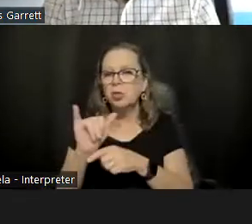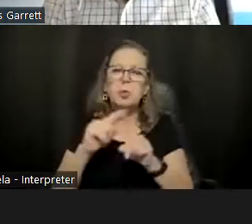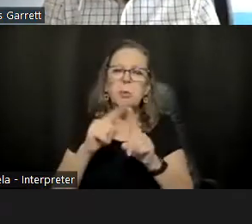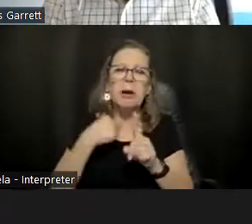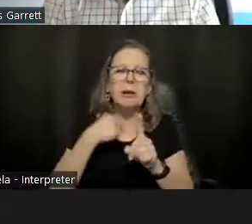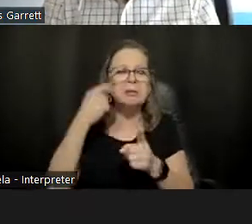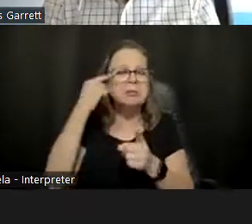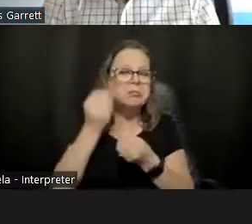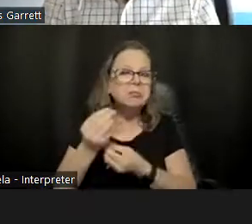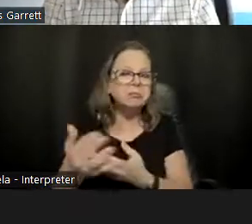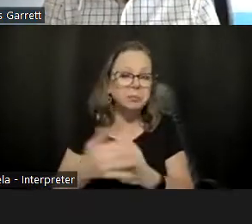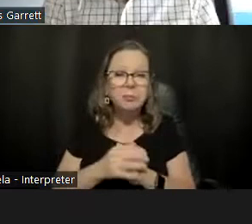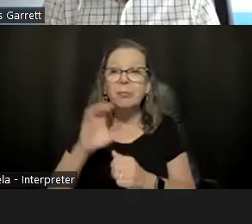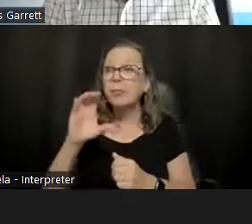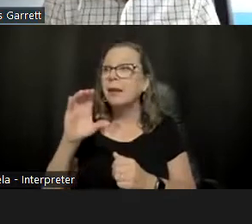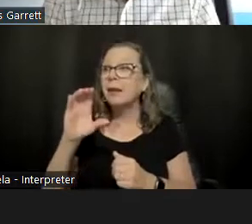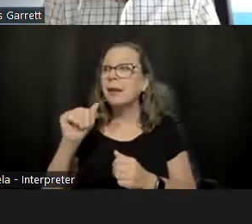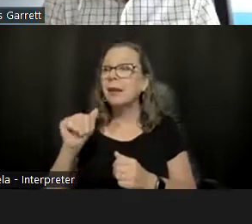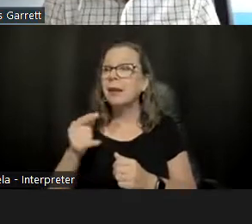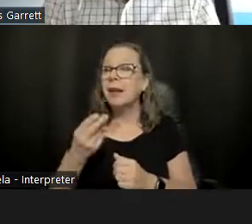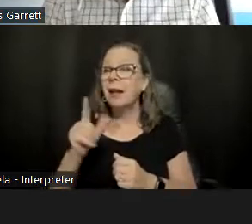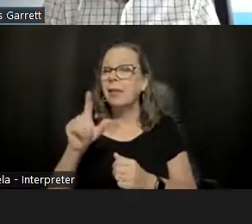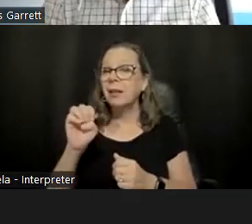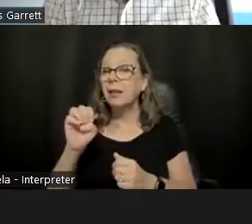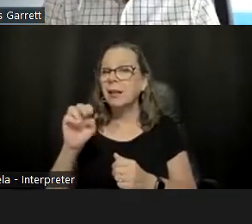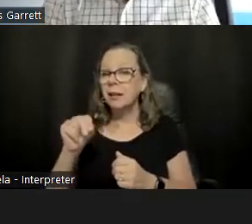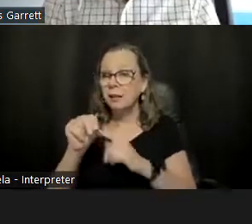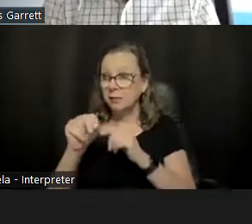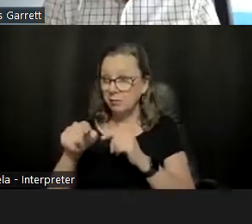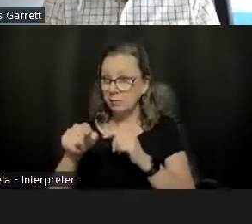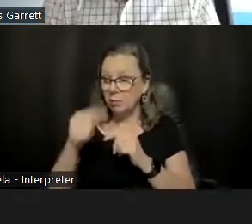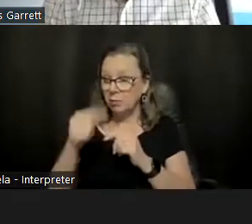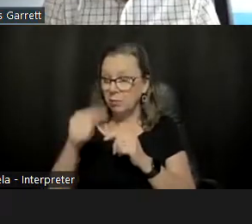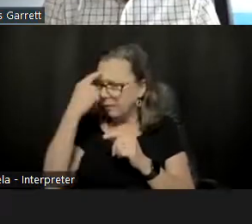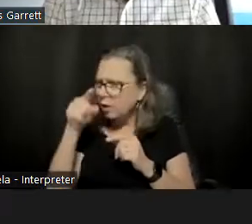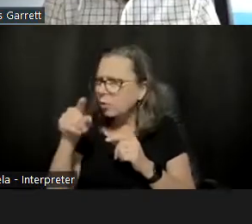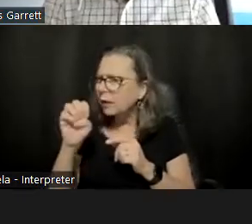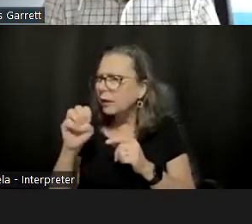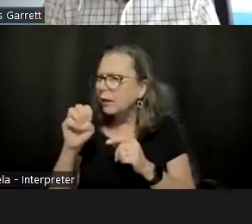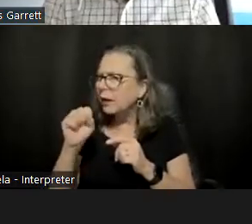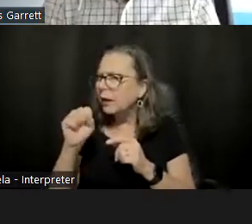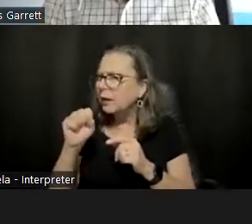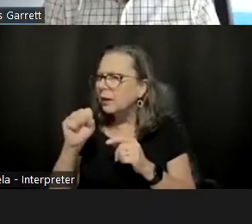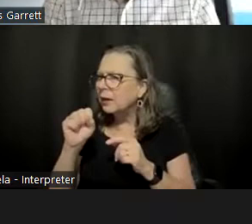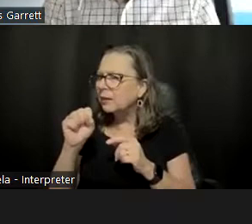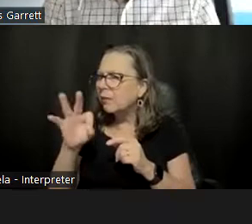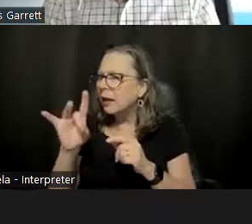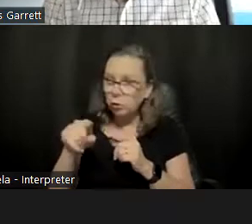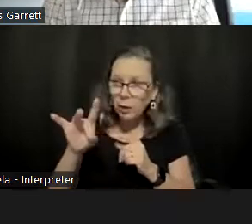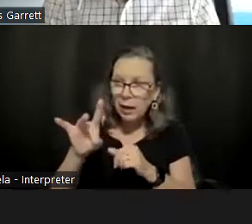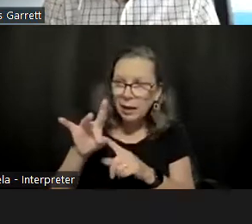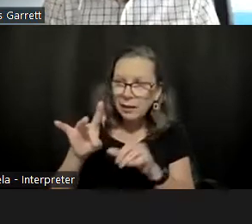you. Kathleen, are you, I thought you were ESF8. Are you